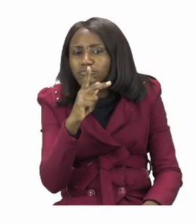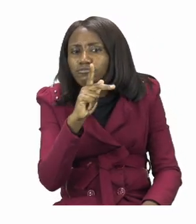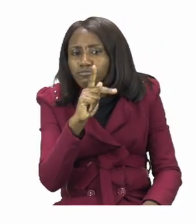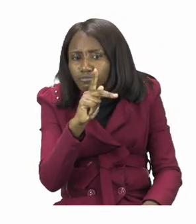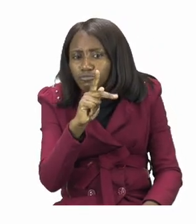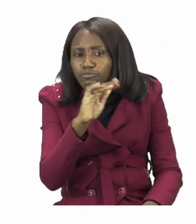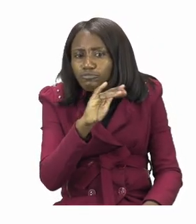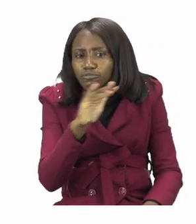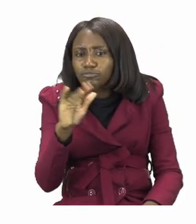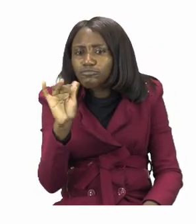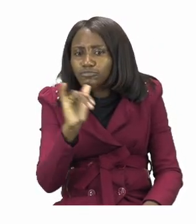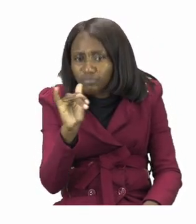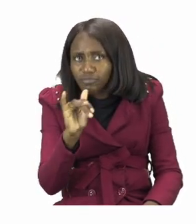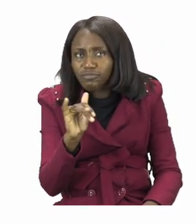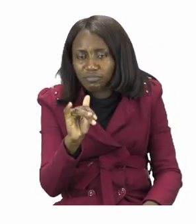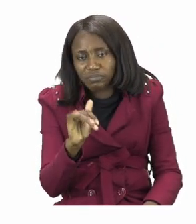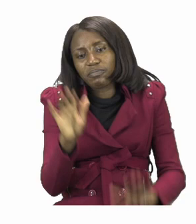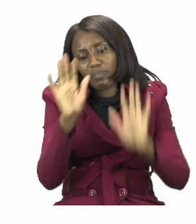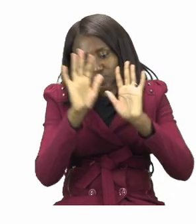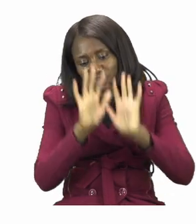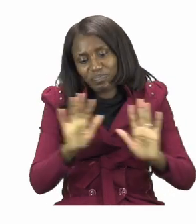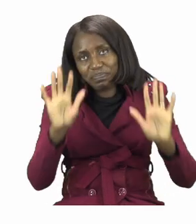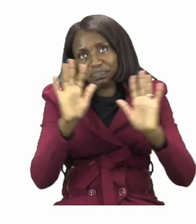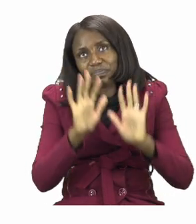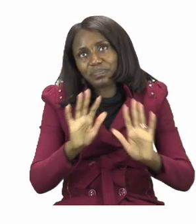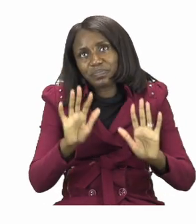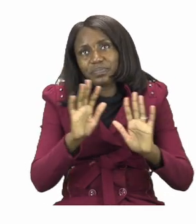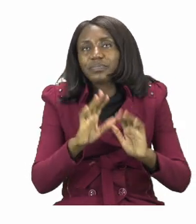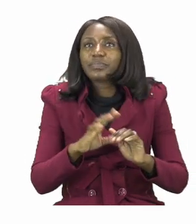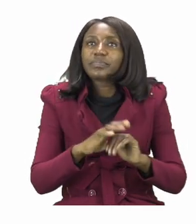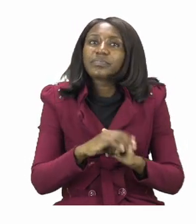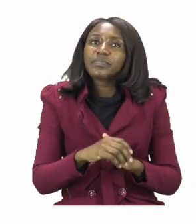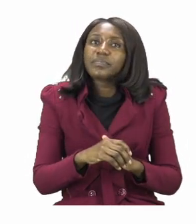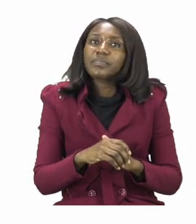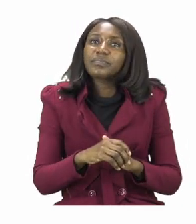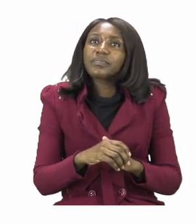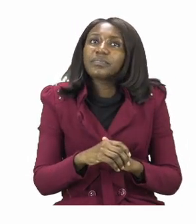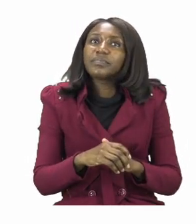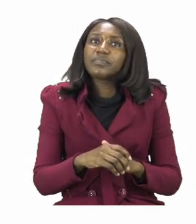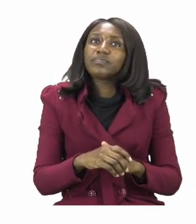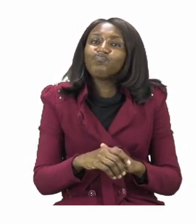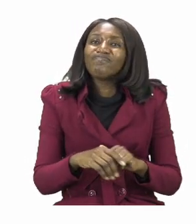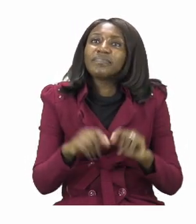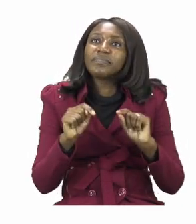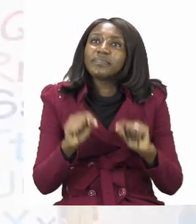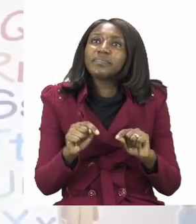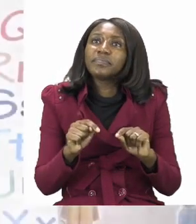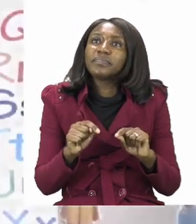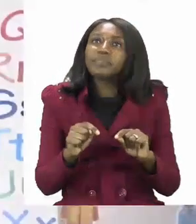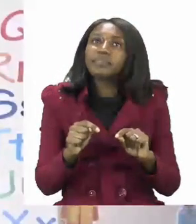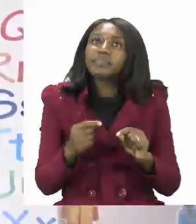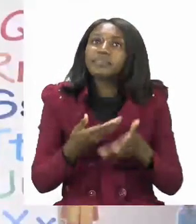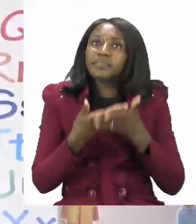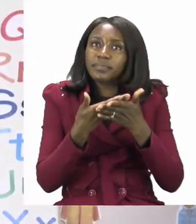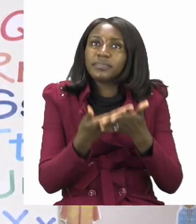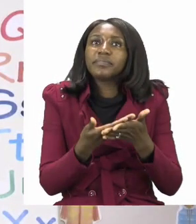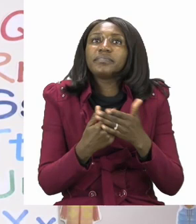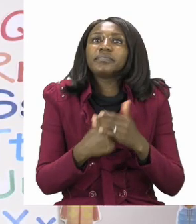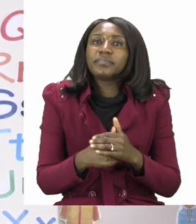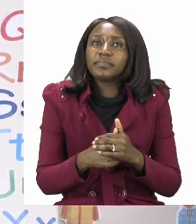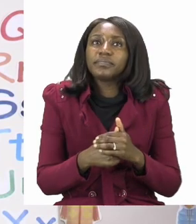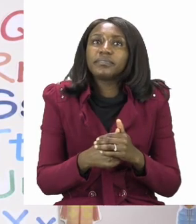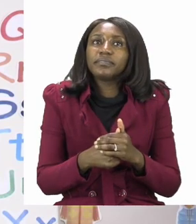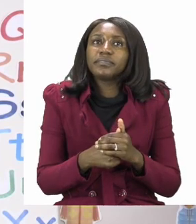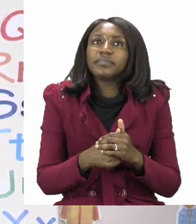take a good look and make sure you color the correct ones. For now, let's try some of the activities together. Now